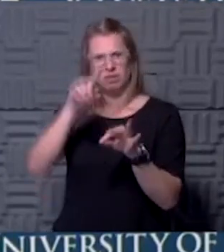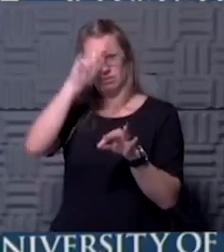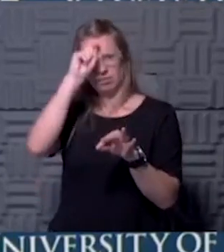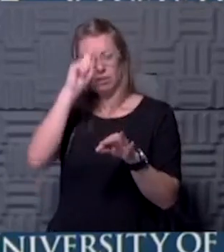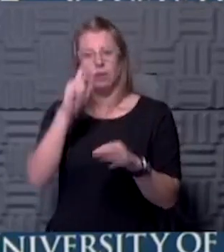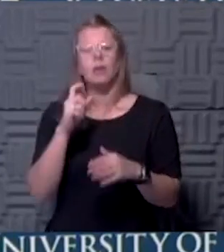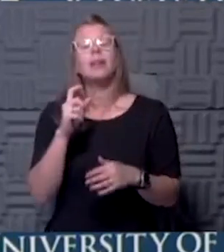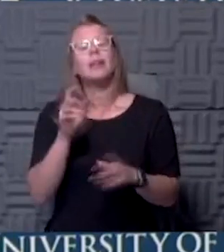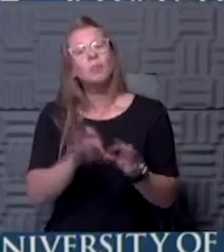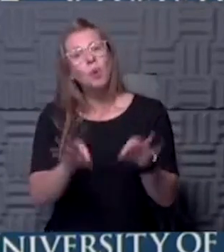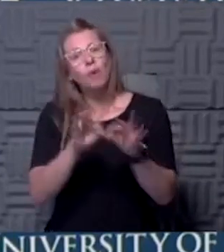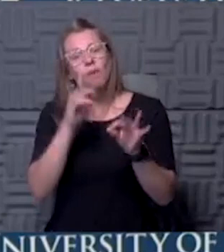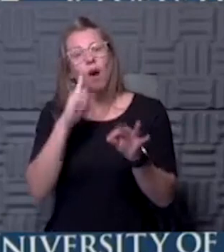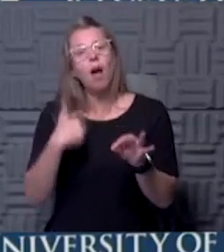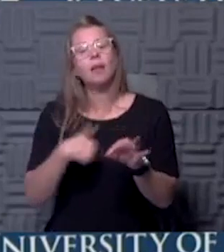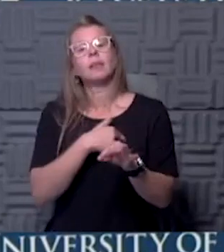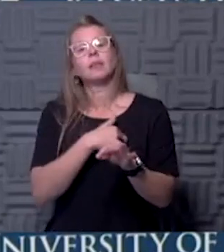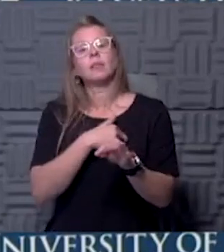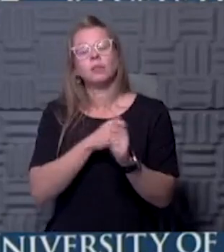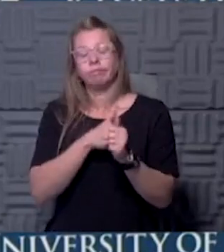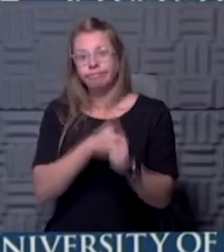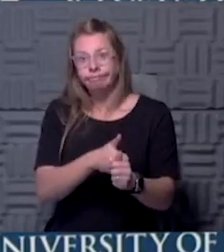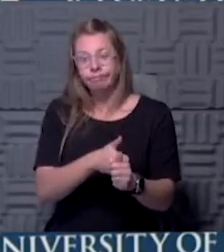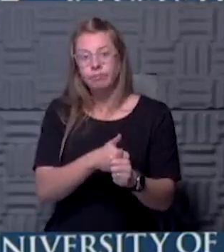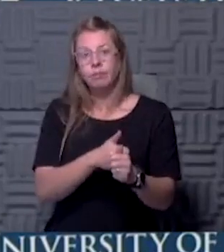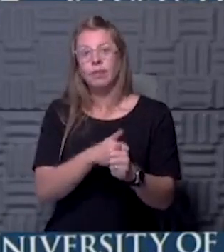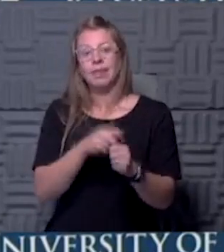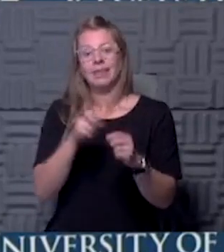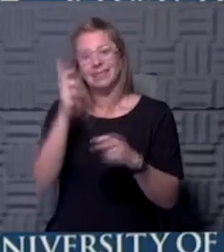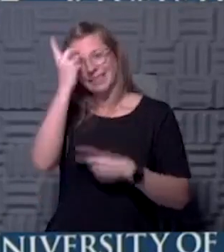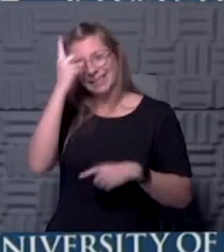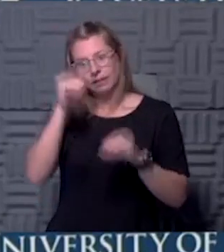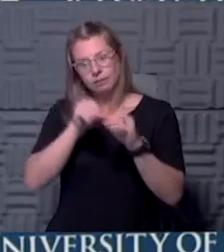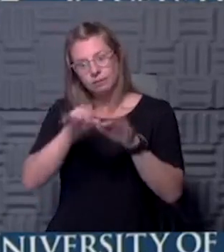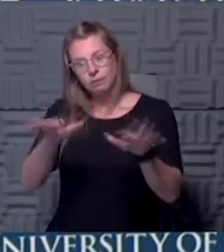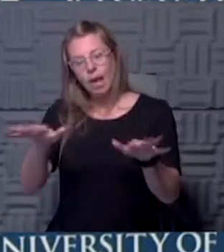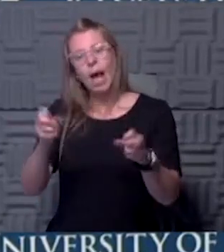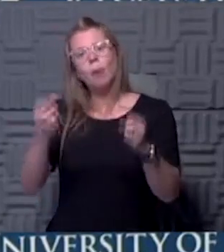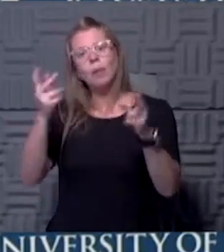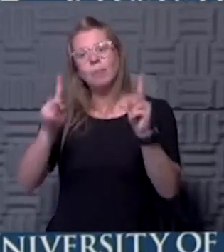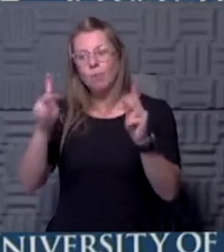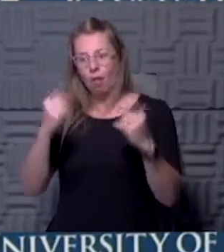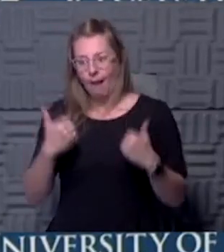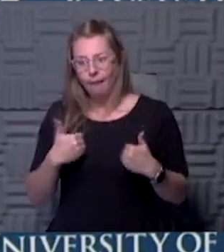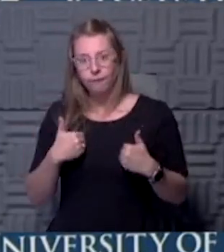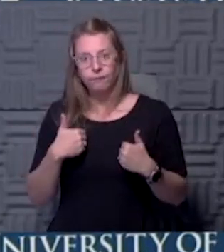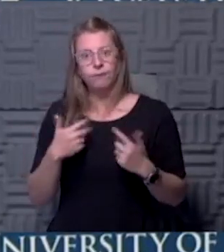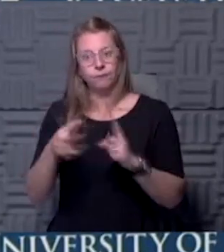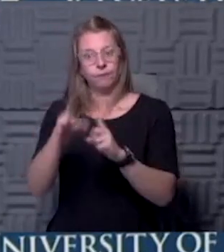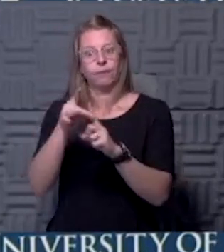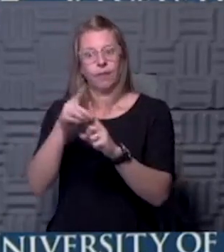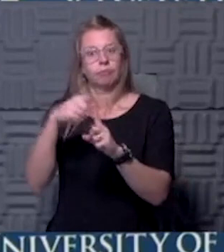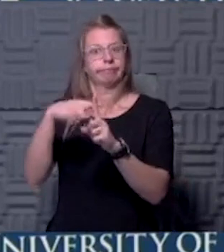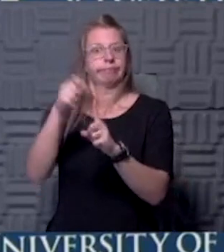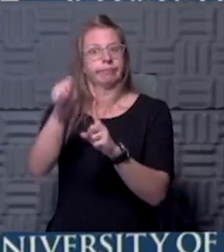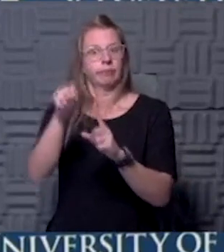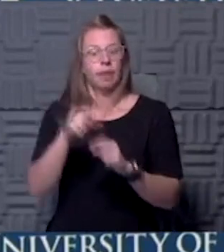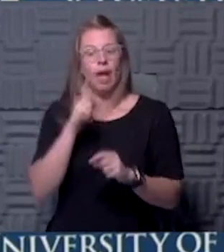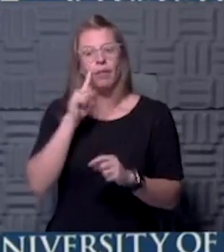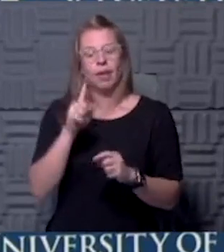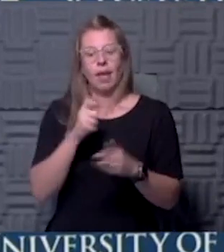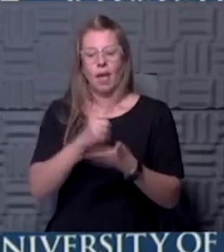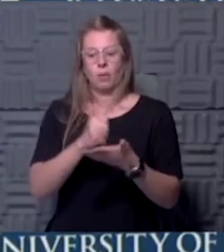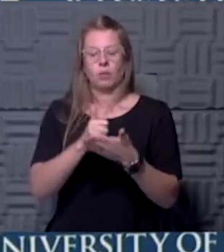Well, it's important for us to keep track of where this disease is, how many people have it, and I think it helps the